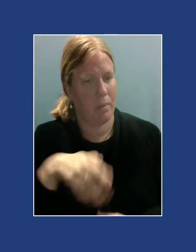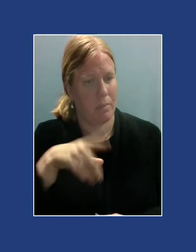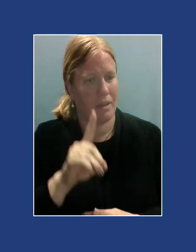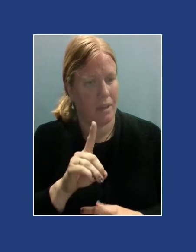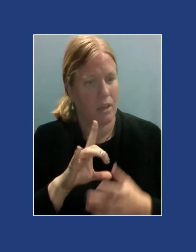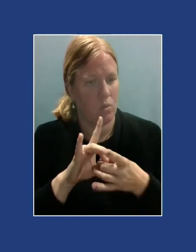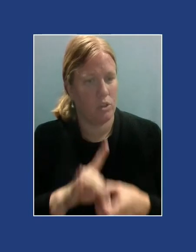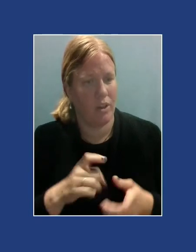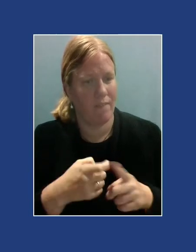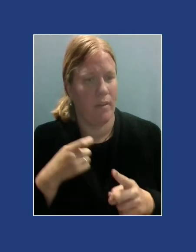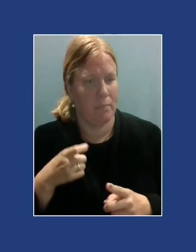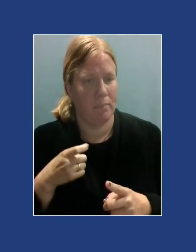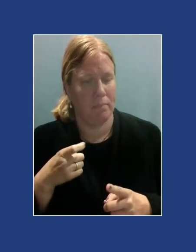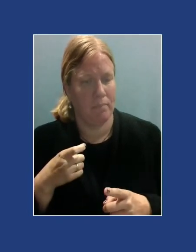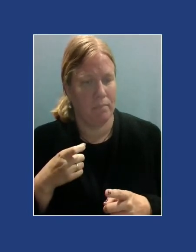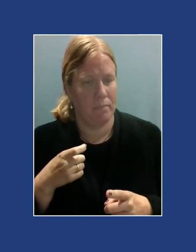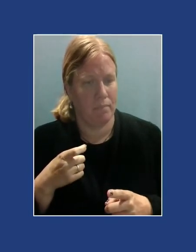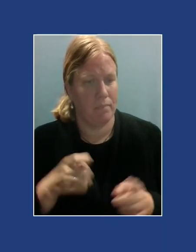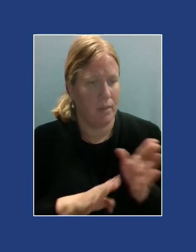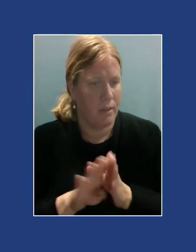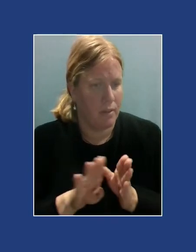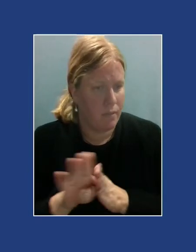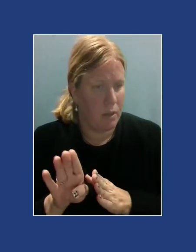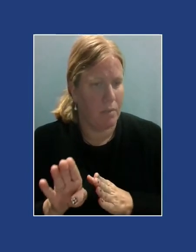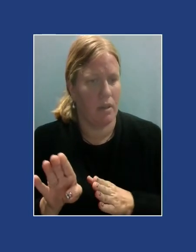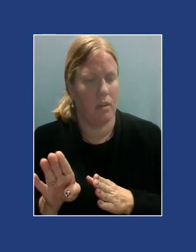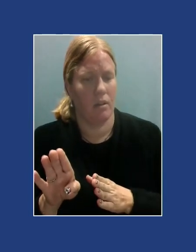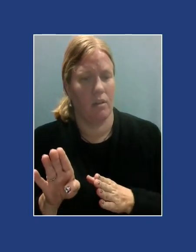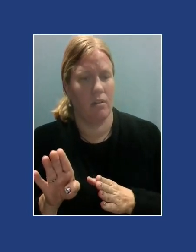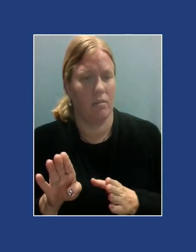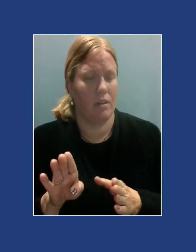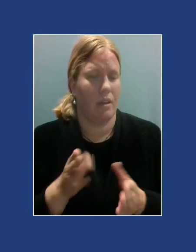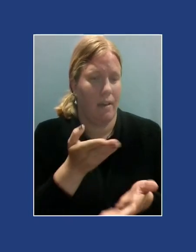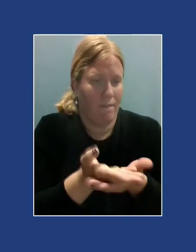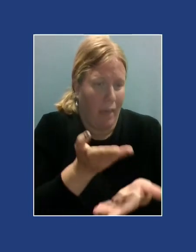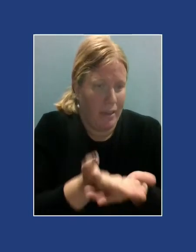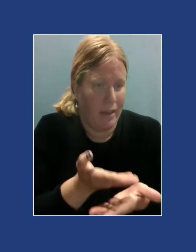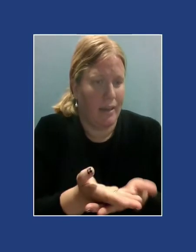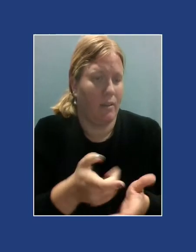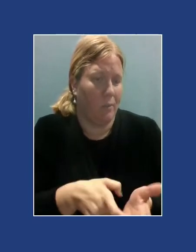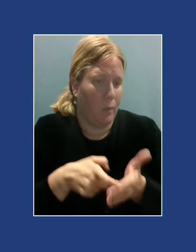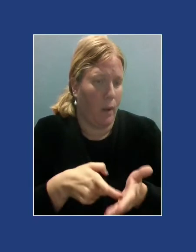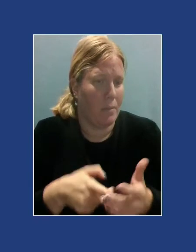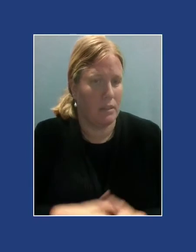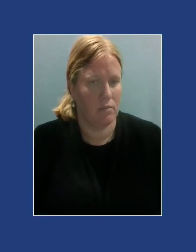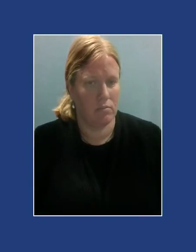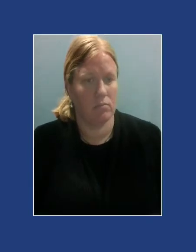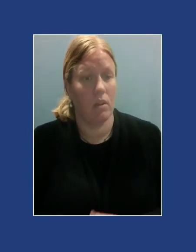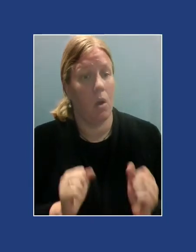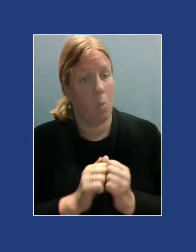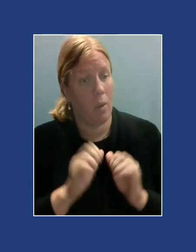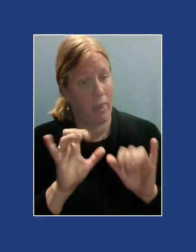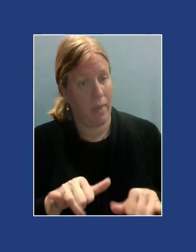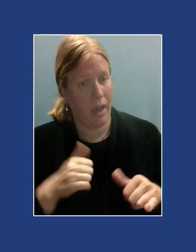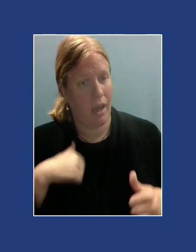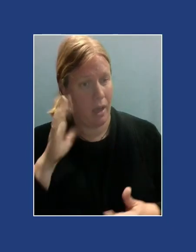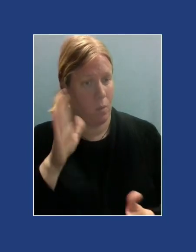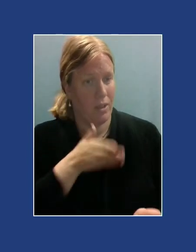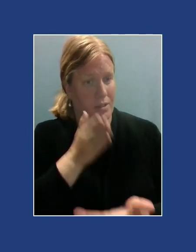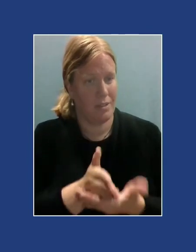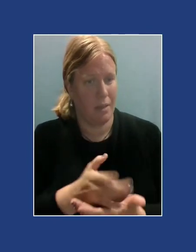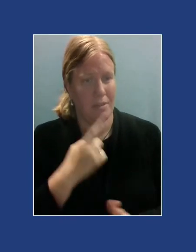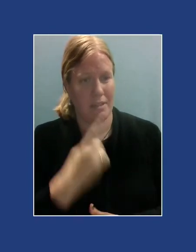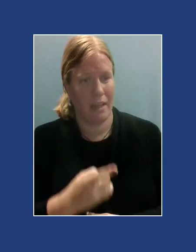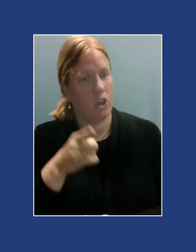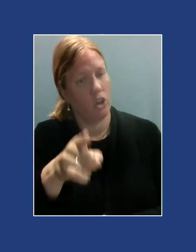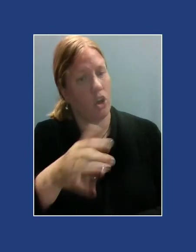resulting from developmentally chronically invalidating environments. So with that, I will stop and say that you're